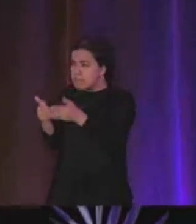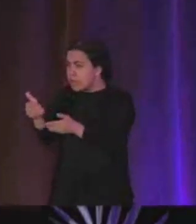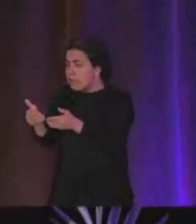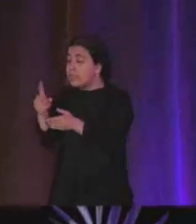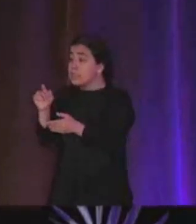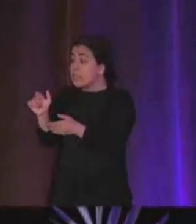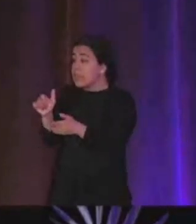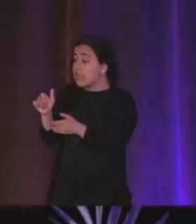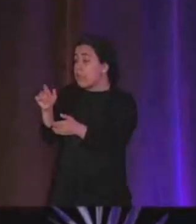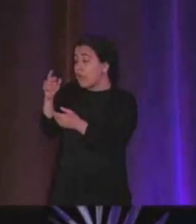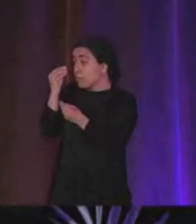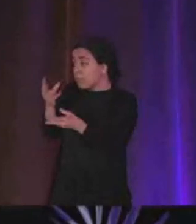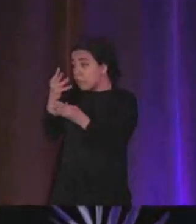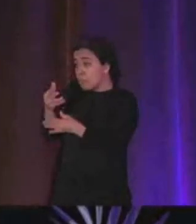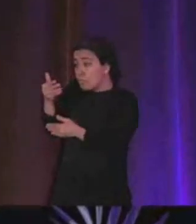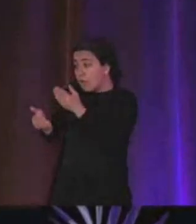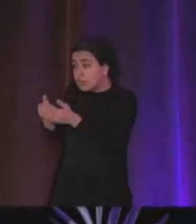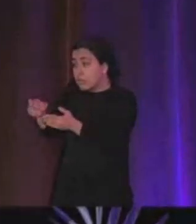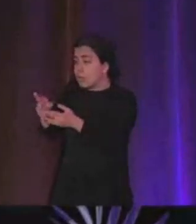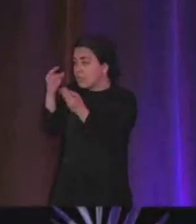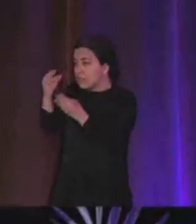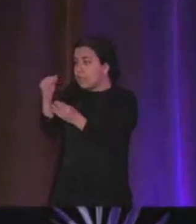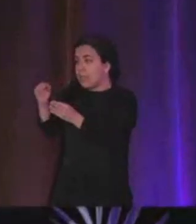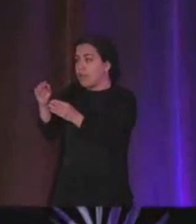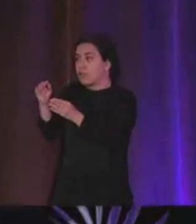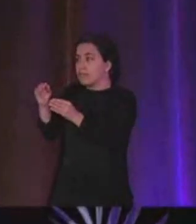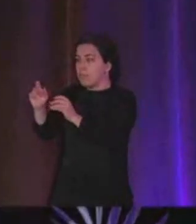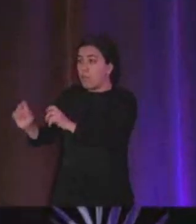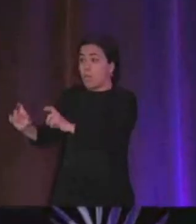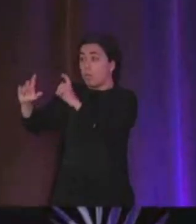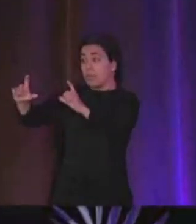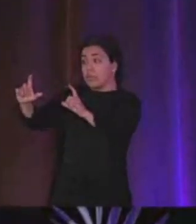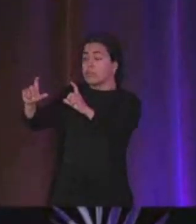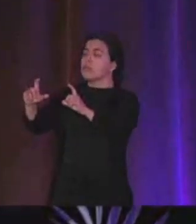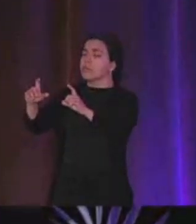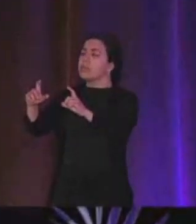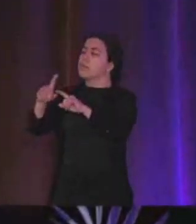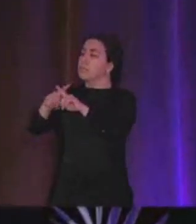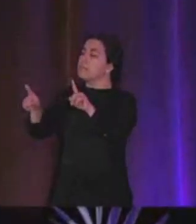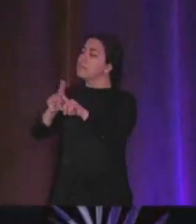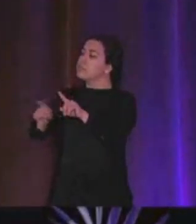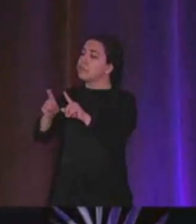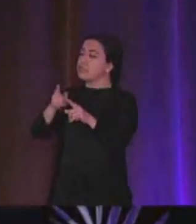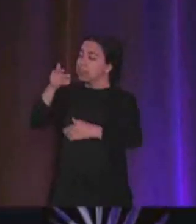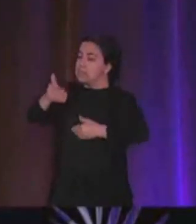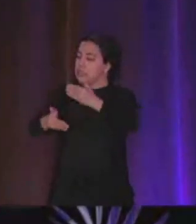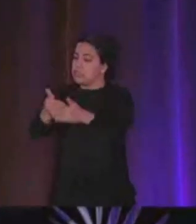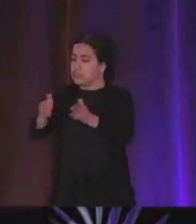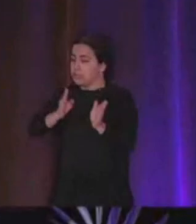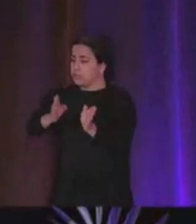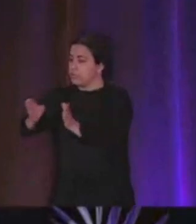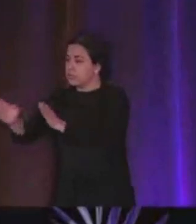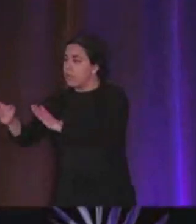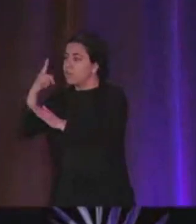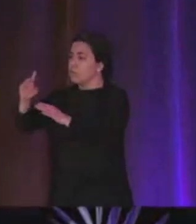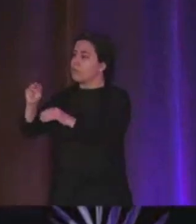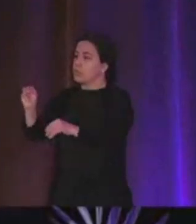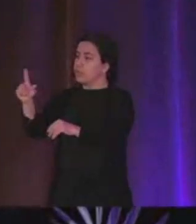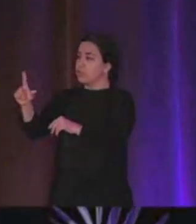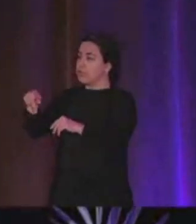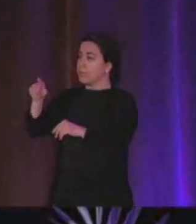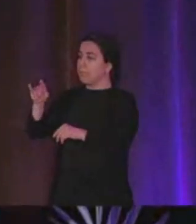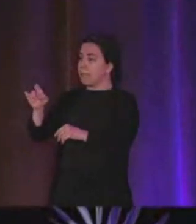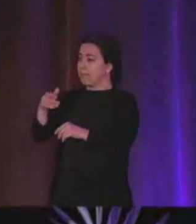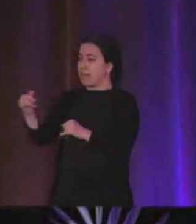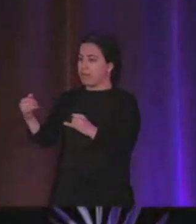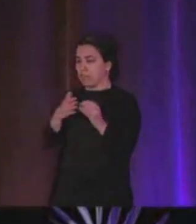could be data loading stage. It's just not only the inference stage, but there are various stages when you are building machine learning pipelines. So you can benchmark every